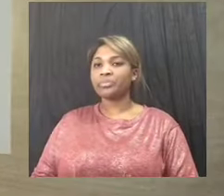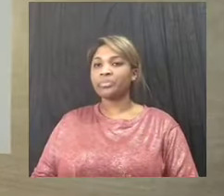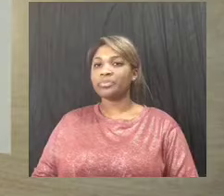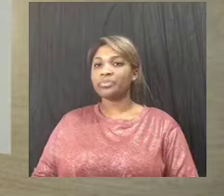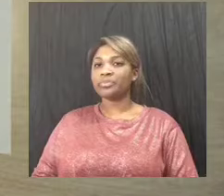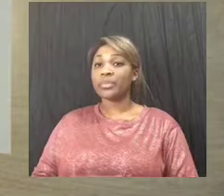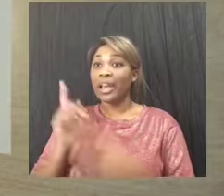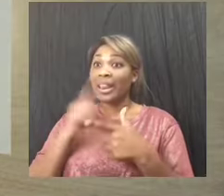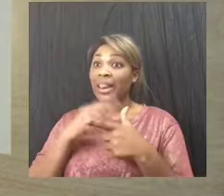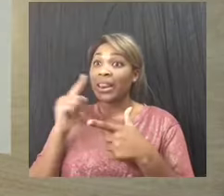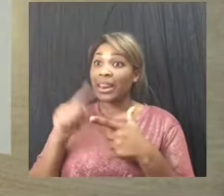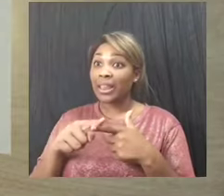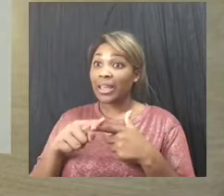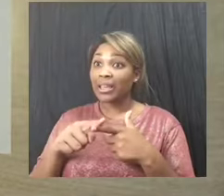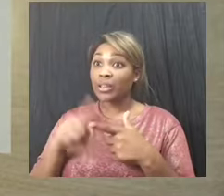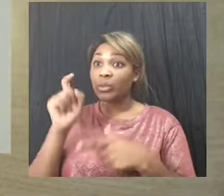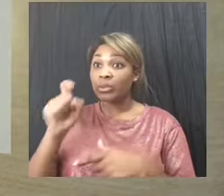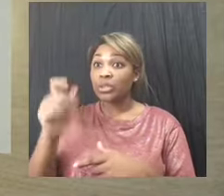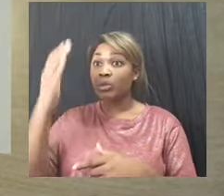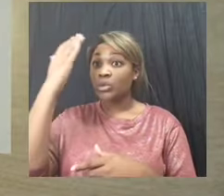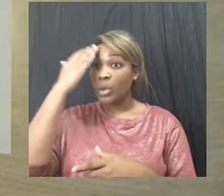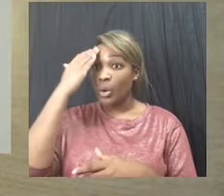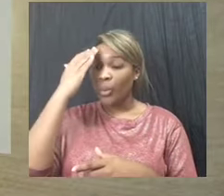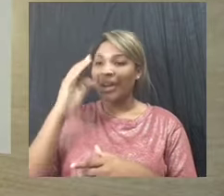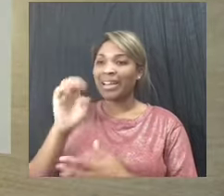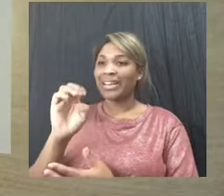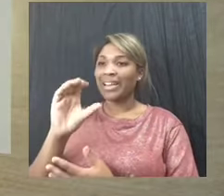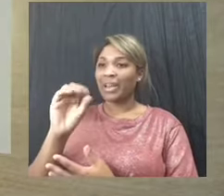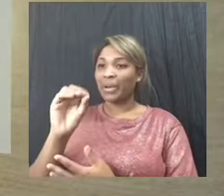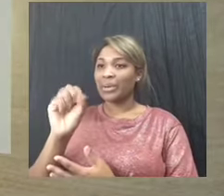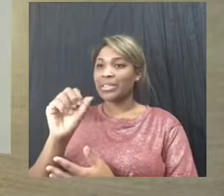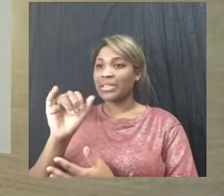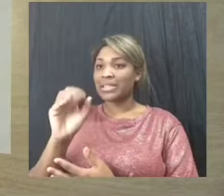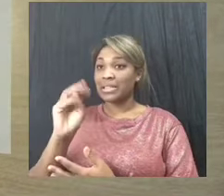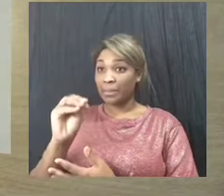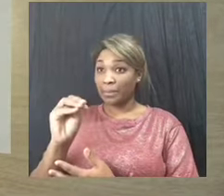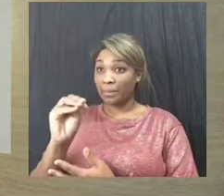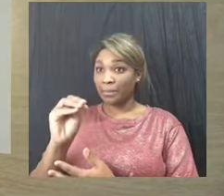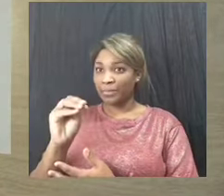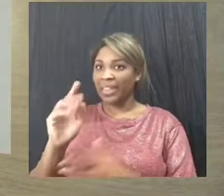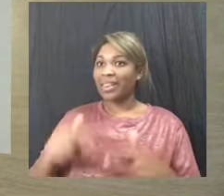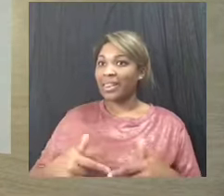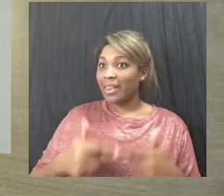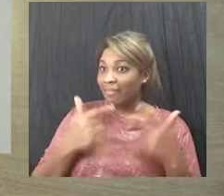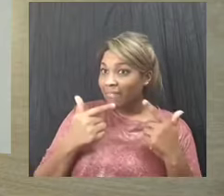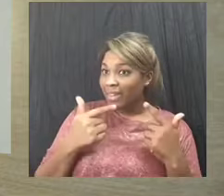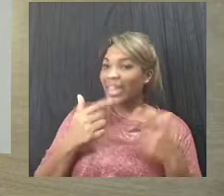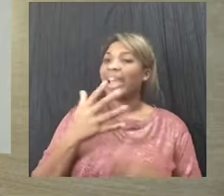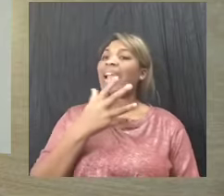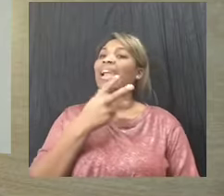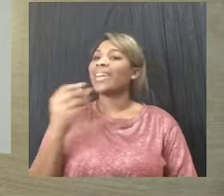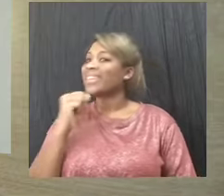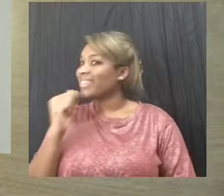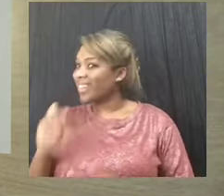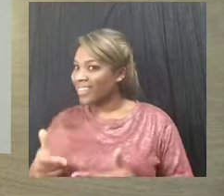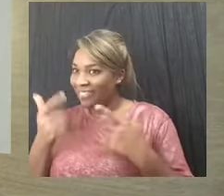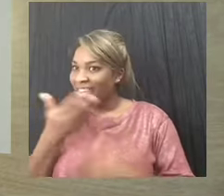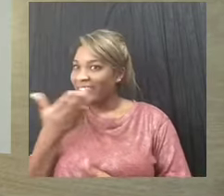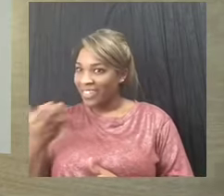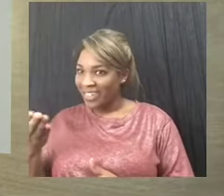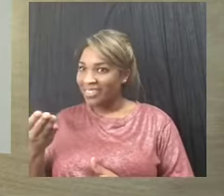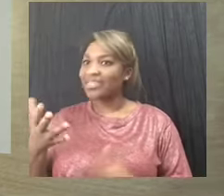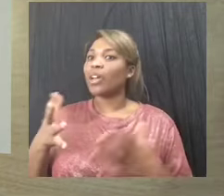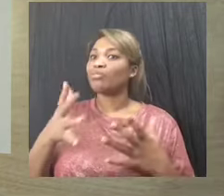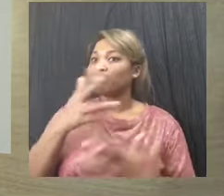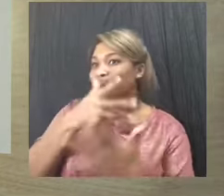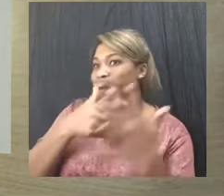And then you're going to need to know that an ecosystem is living and non-living things that